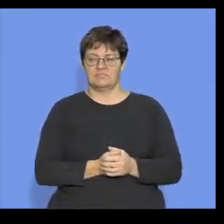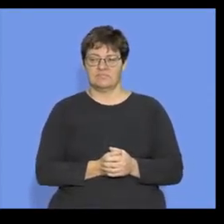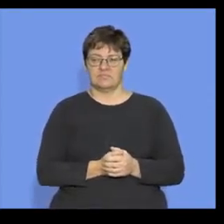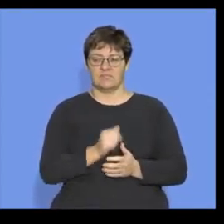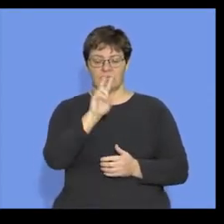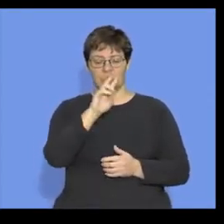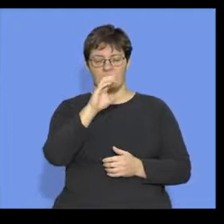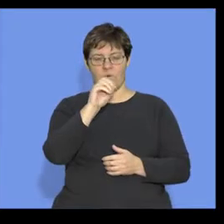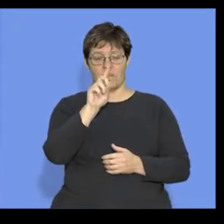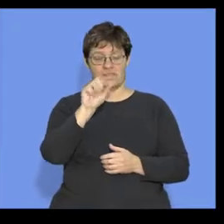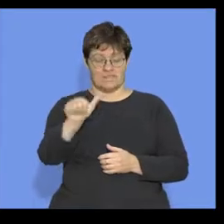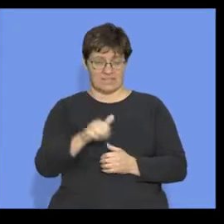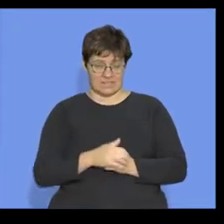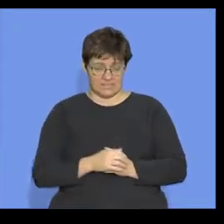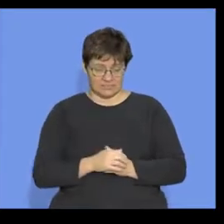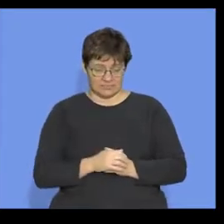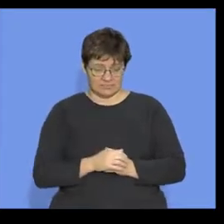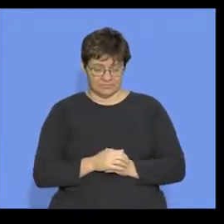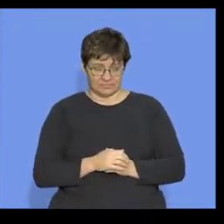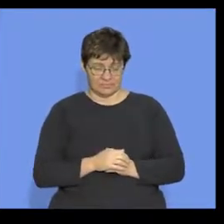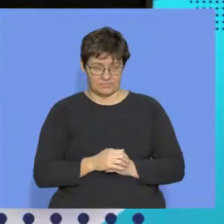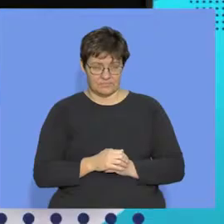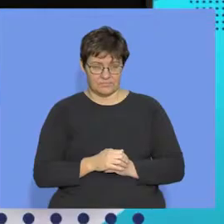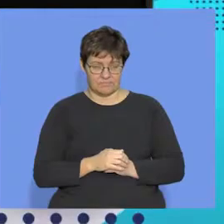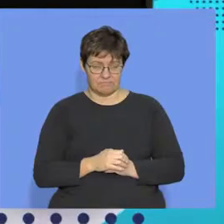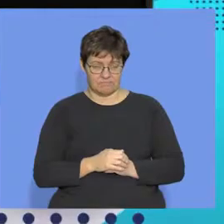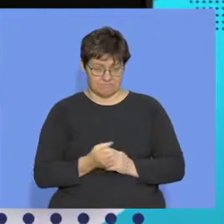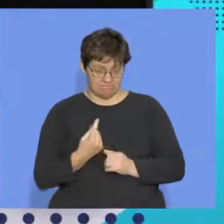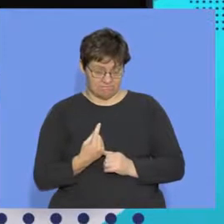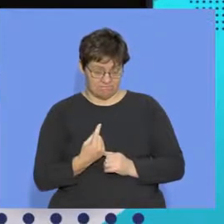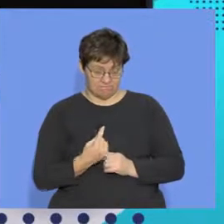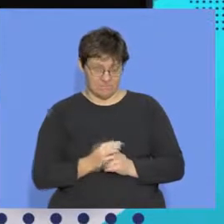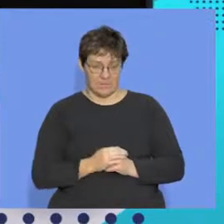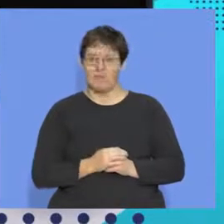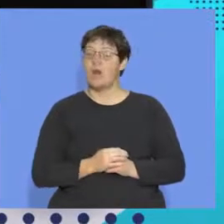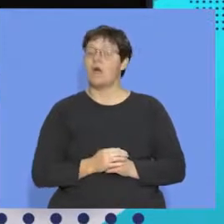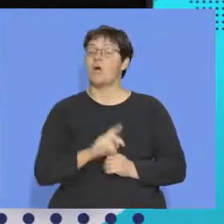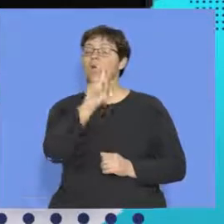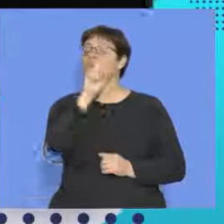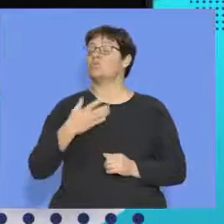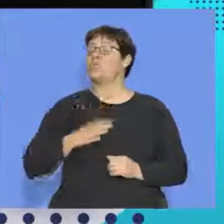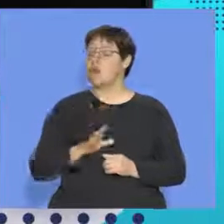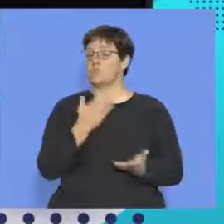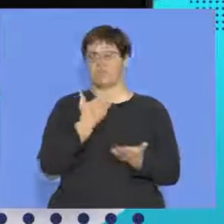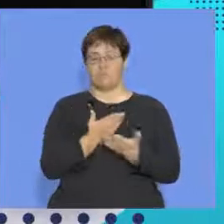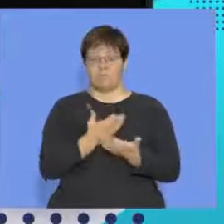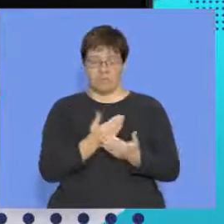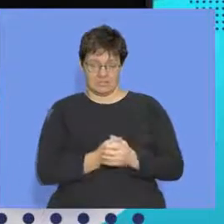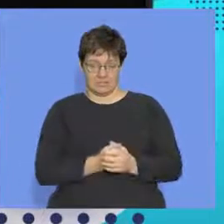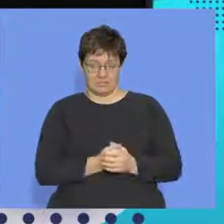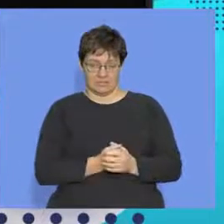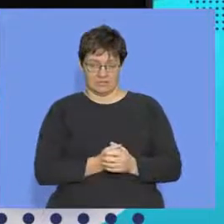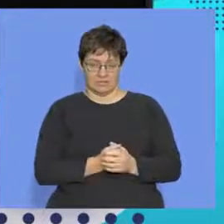times, which give us 2016. Are we together? But the question was asking